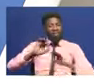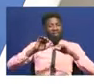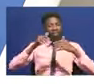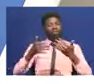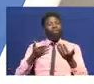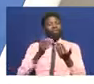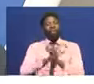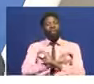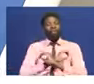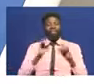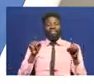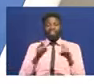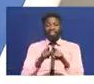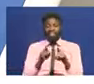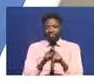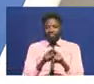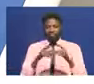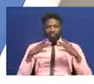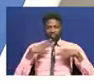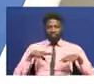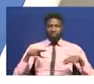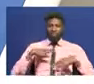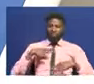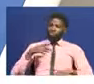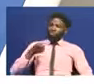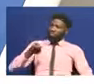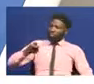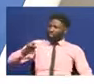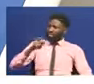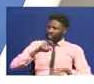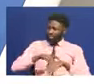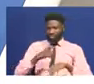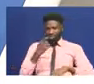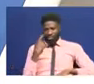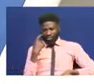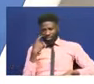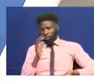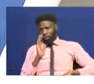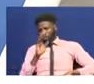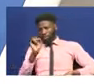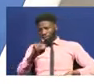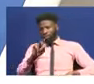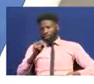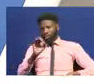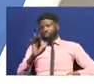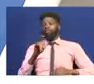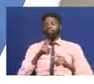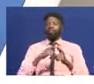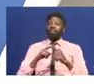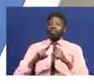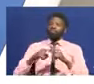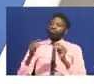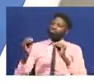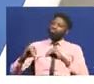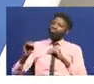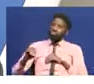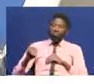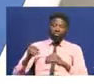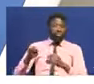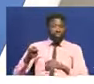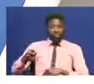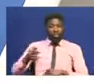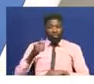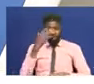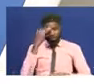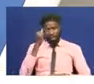was erratic contributions because people only contributed when they assumed they are going to need to access the fund. Mm-hmm. And therefore, that is not equitable because you cannot